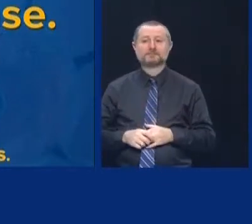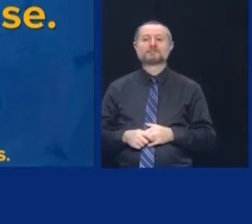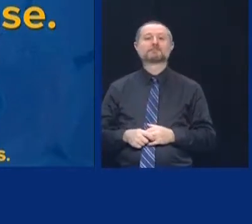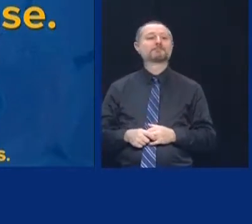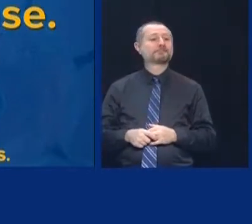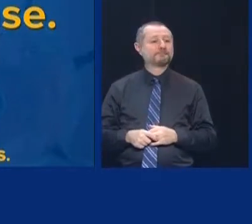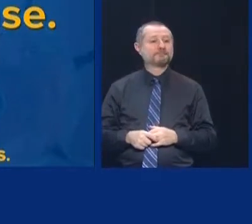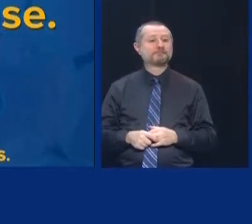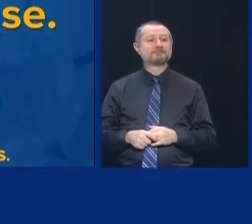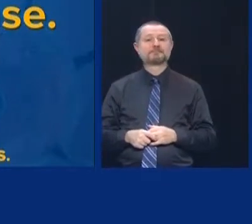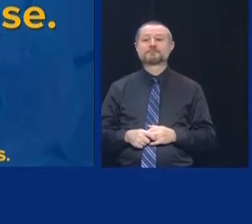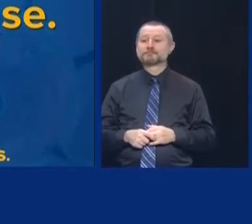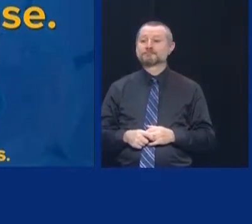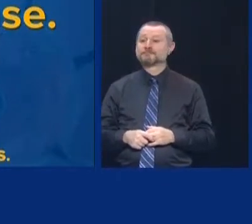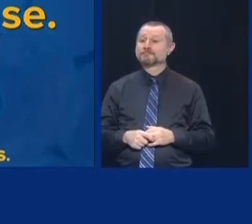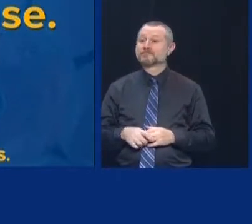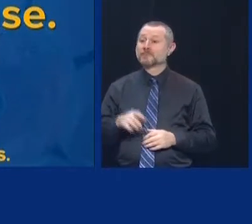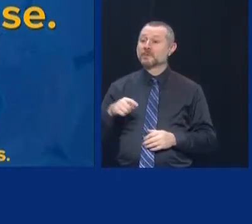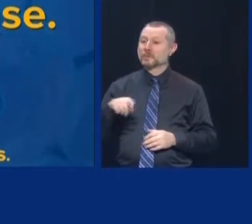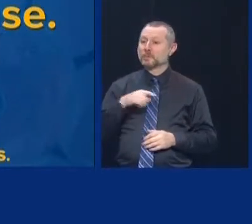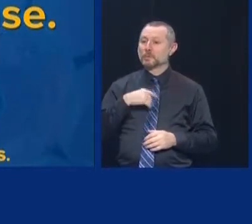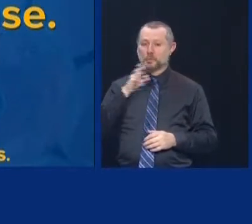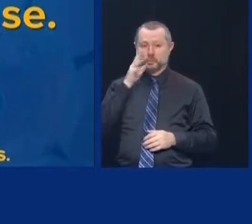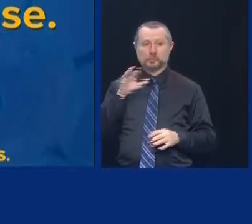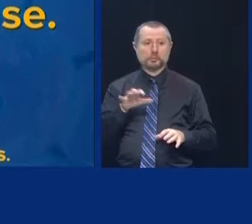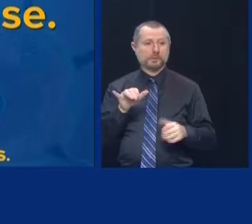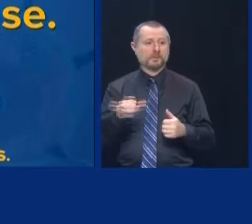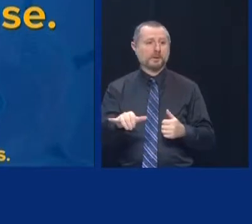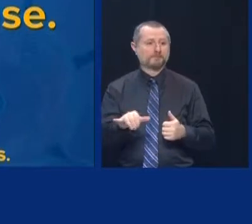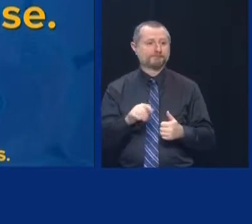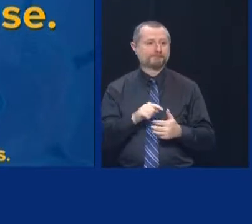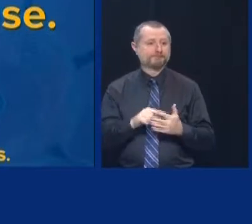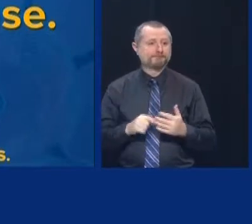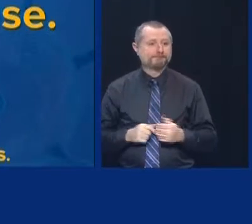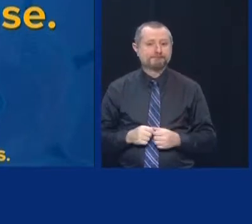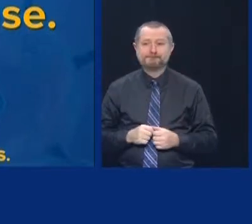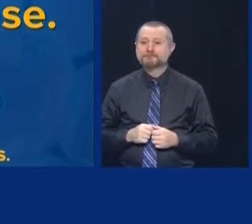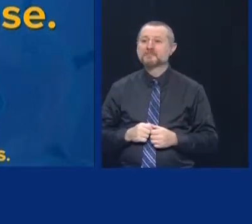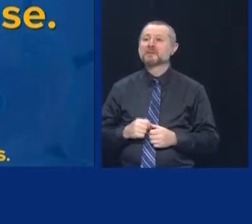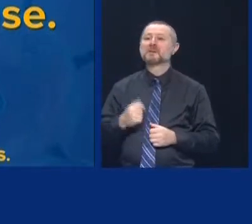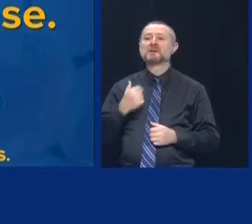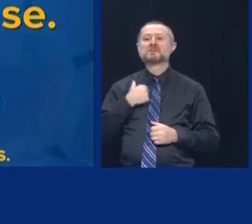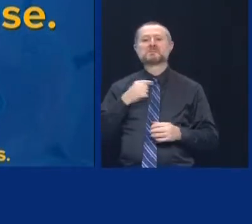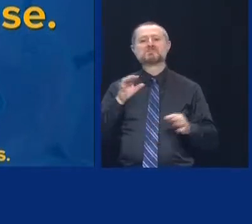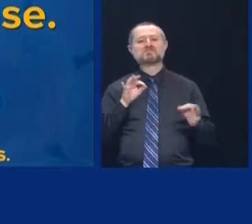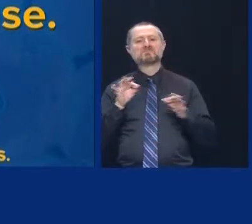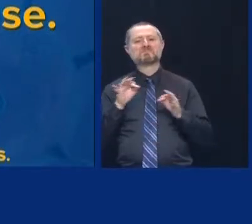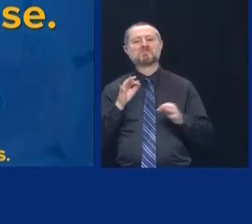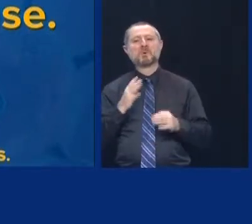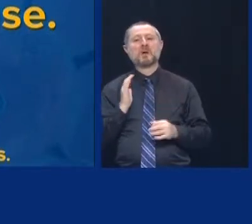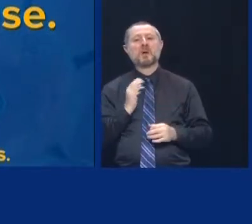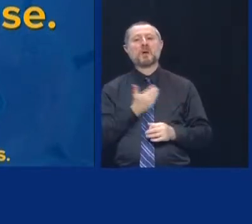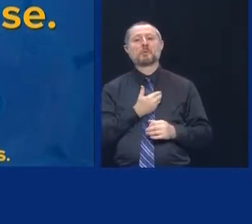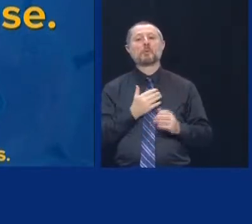And that's what we're going to be doing. So to give you some aspects on the winter plan,